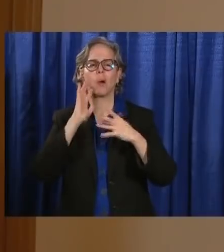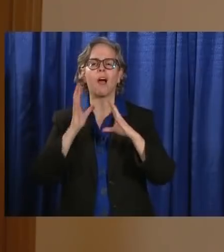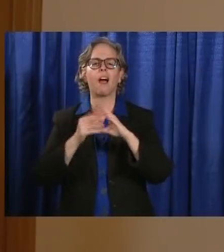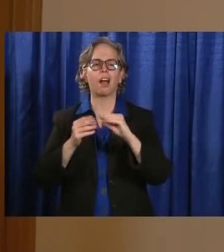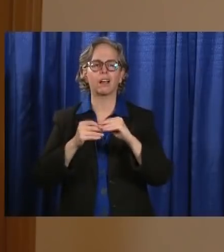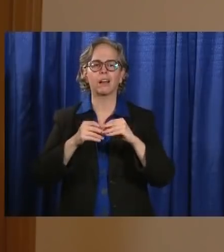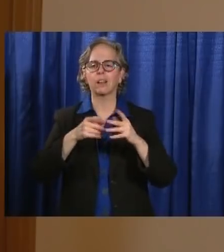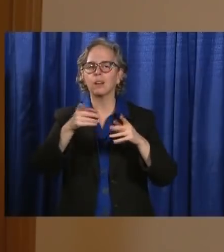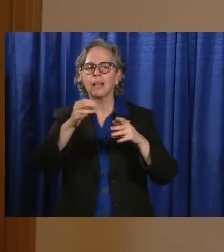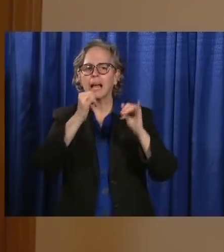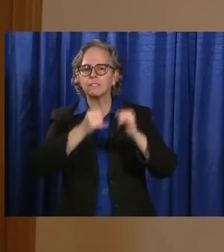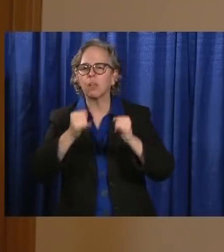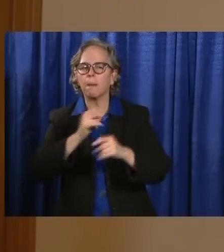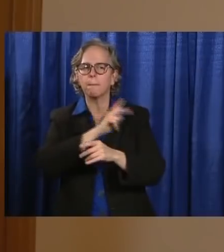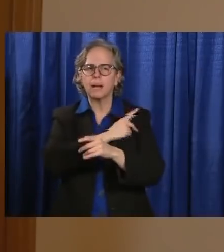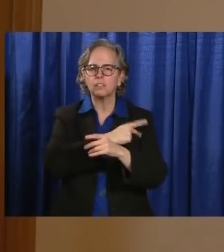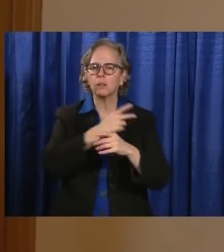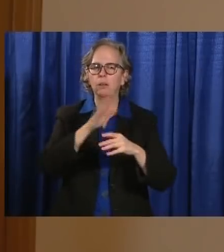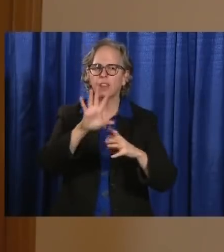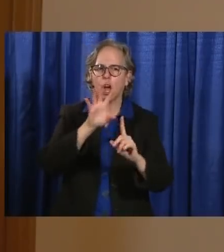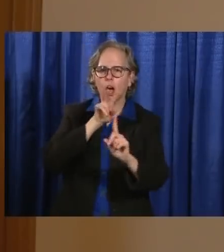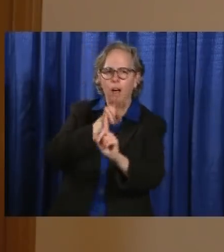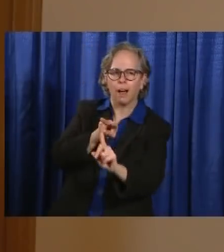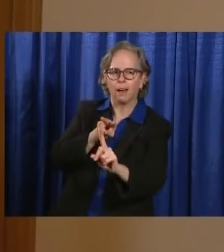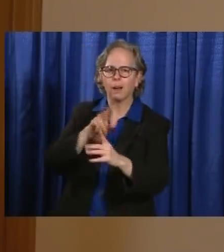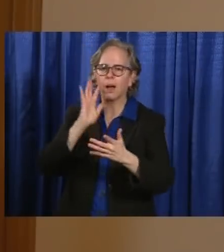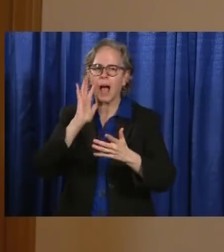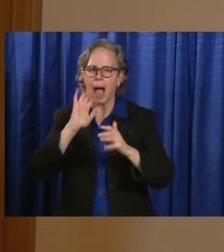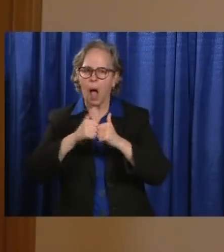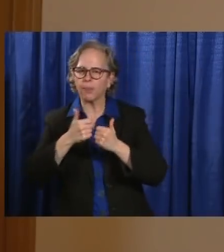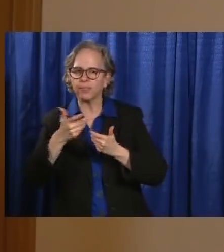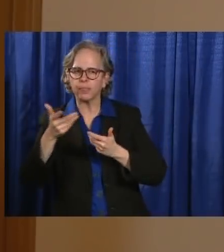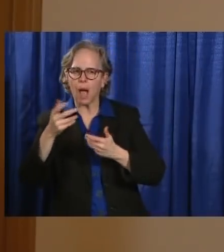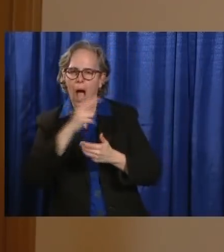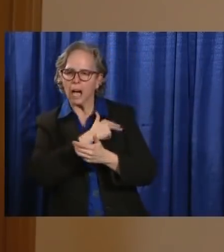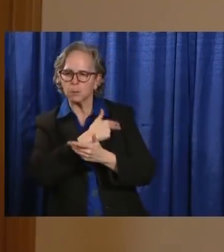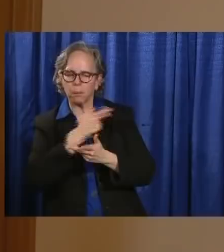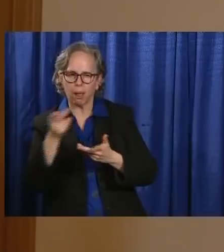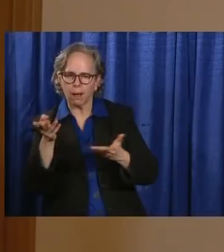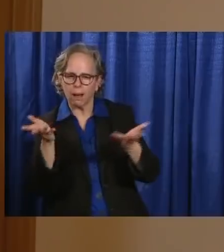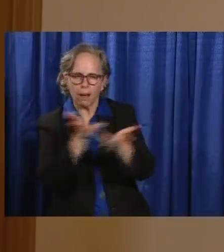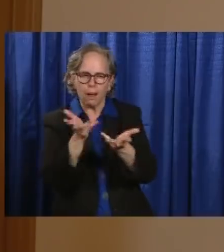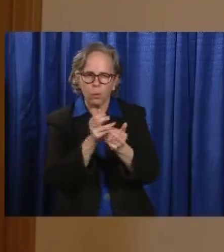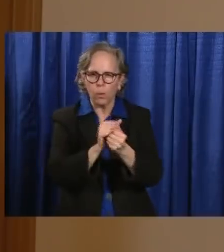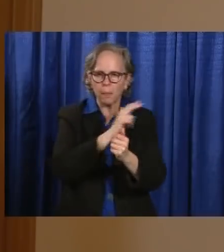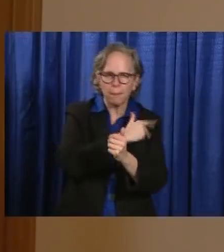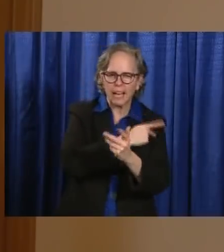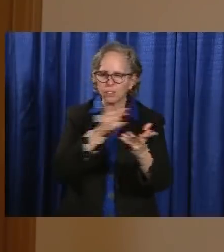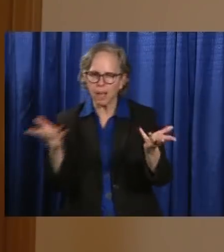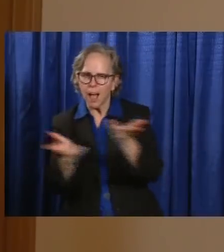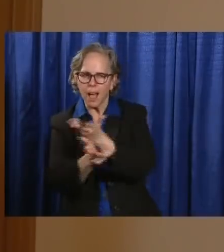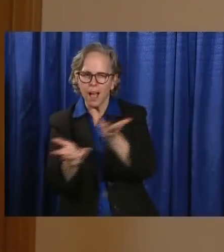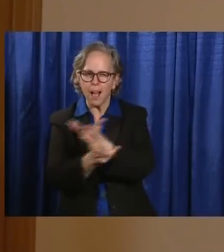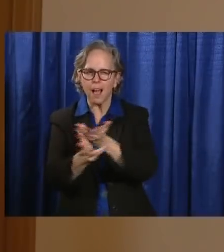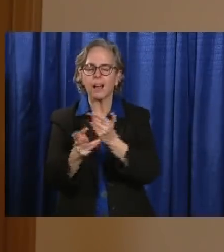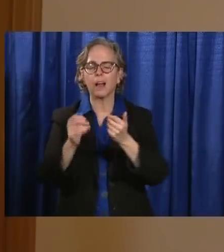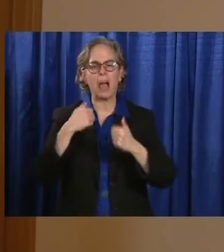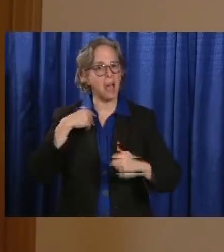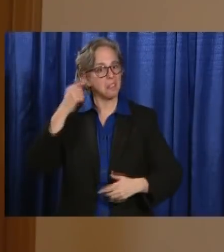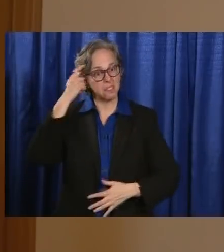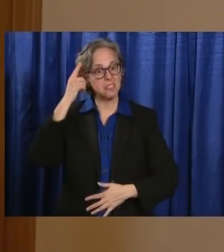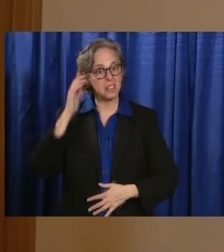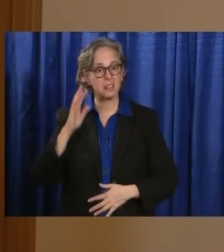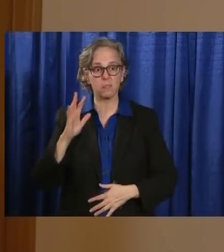healthcare system. When it is all said and done, I think one of the many, many heroes in Ohio will